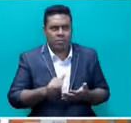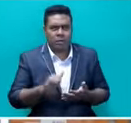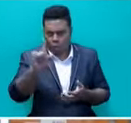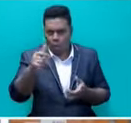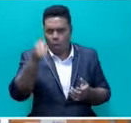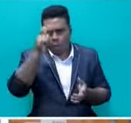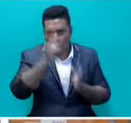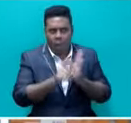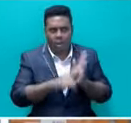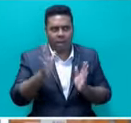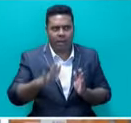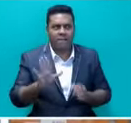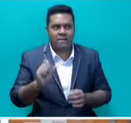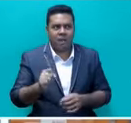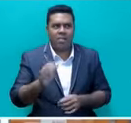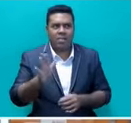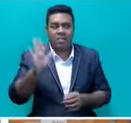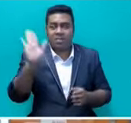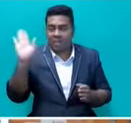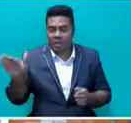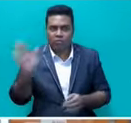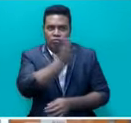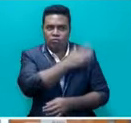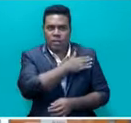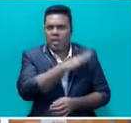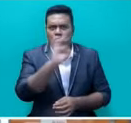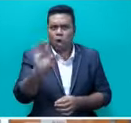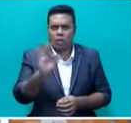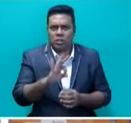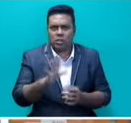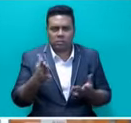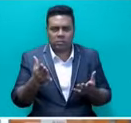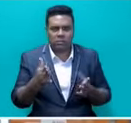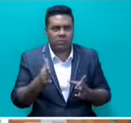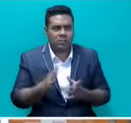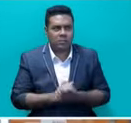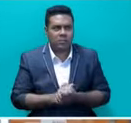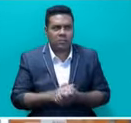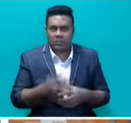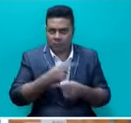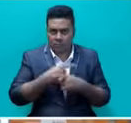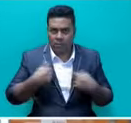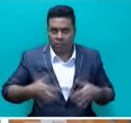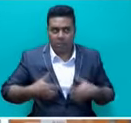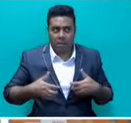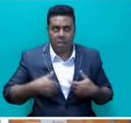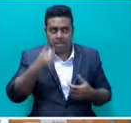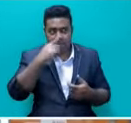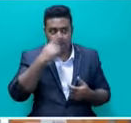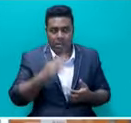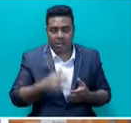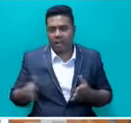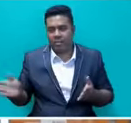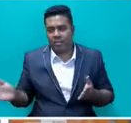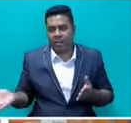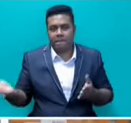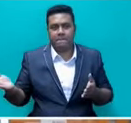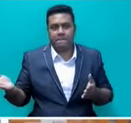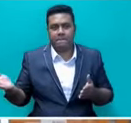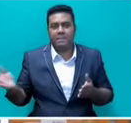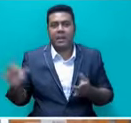lawyer. If I touch a female on the back, it's not gross indecency. Even we've had complaints about people who've tapped,